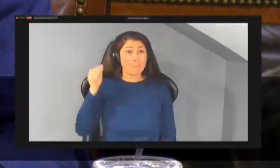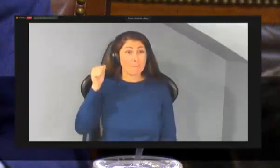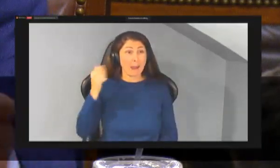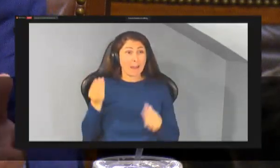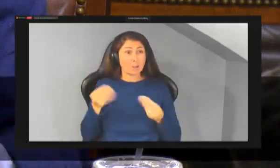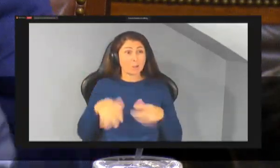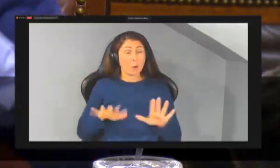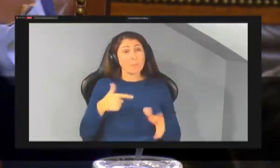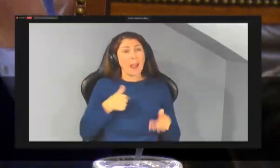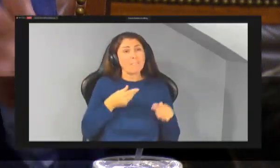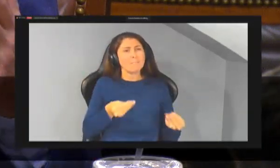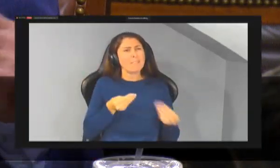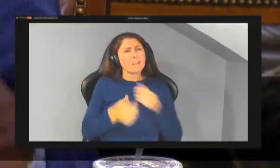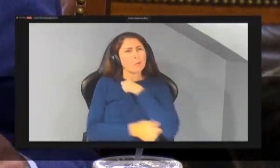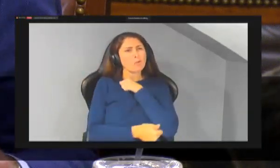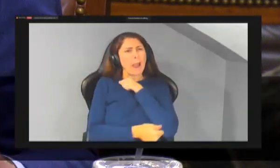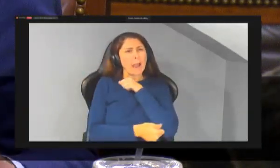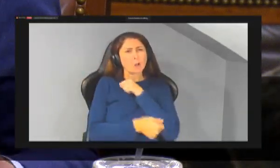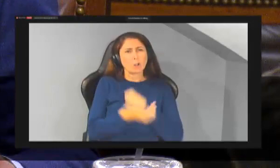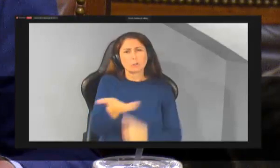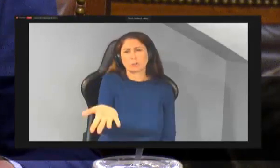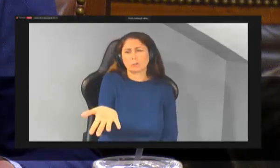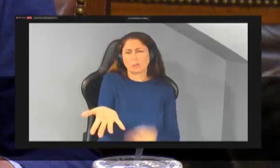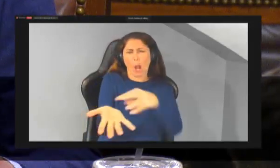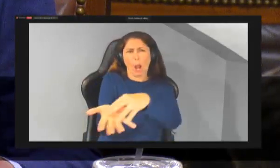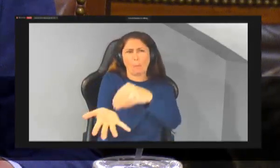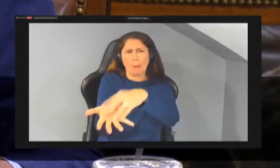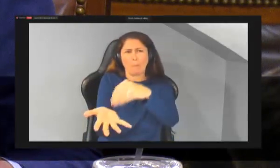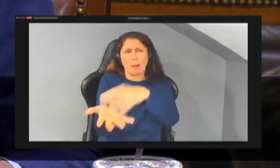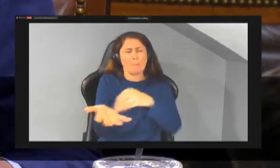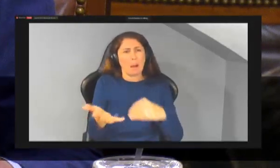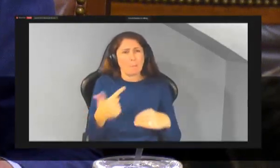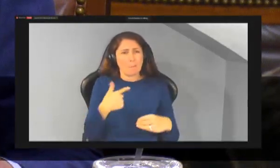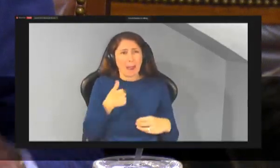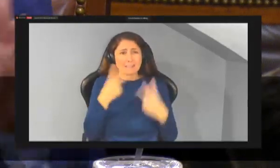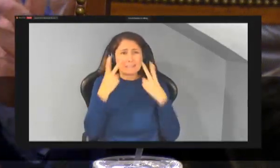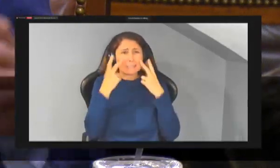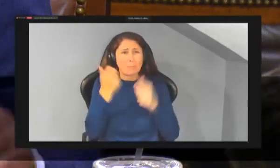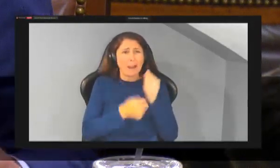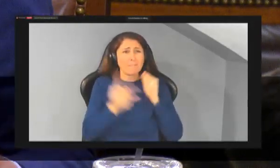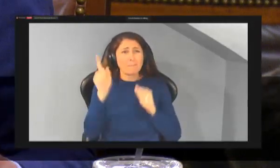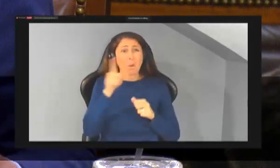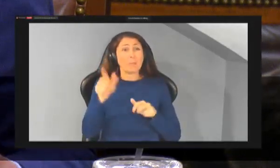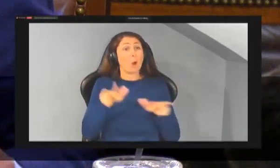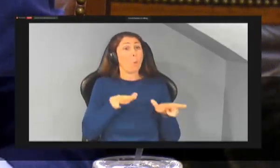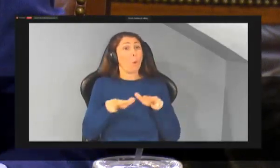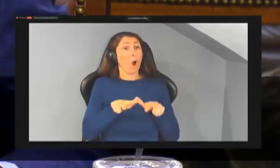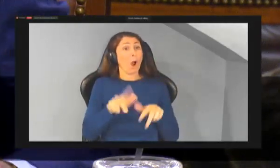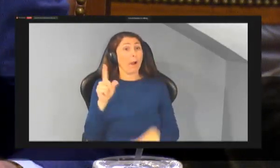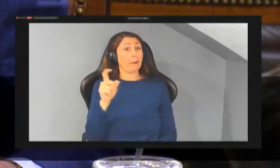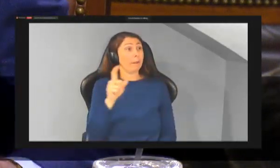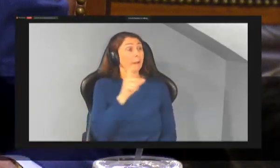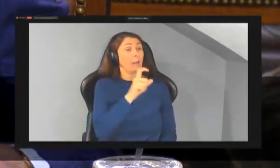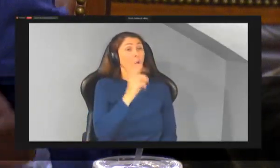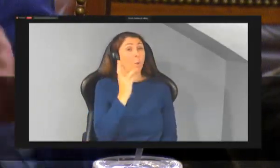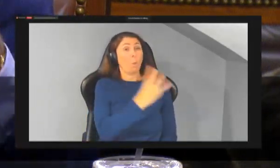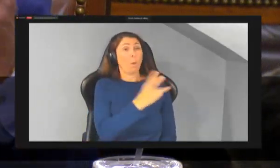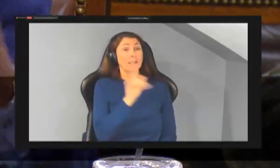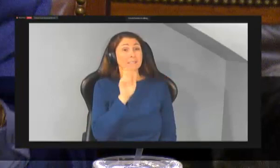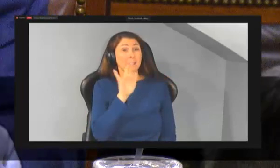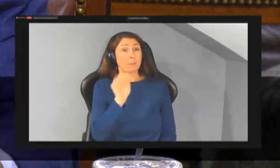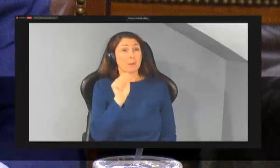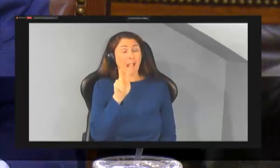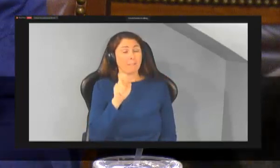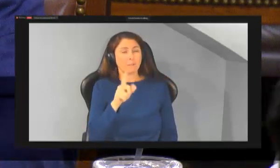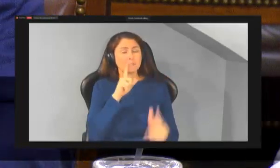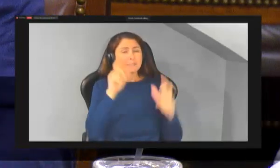hand. I mean, they're just everywhere, right? I see them walking up West Liberty Avenue. It's amazing. I just can't believe with